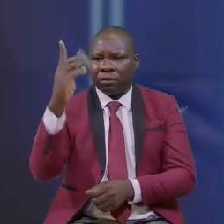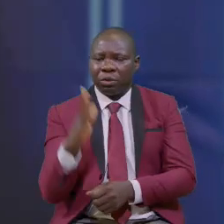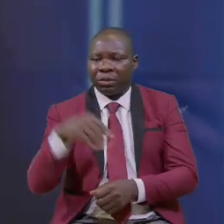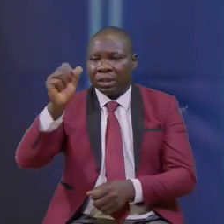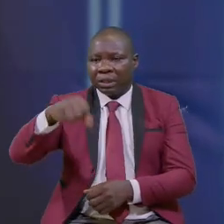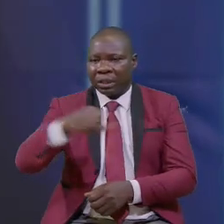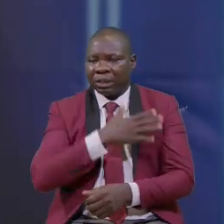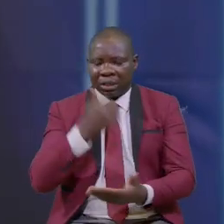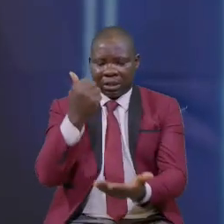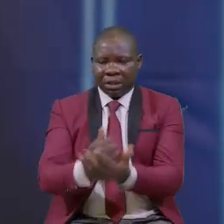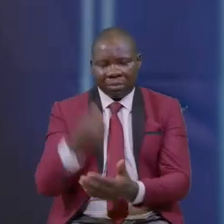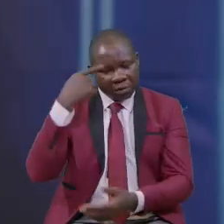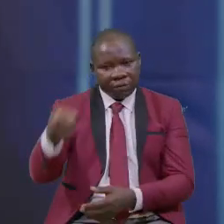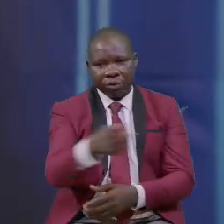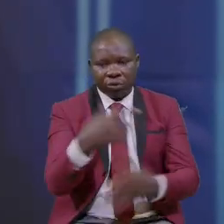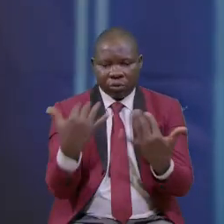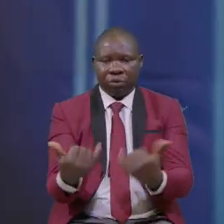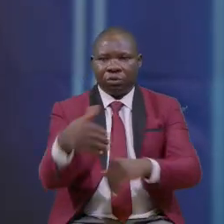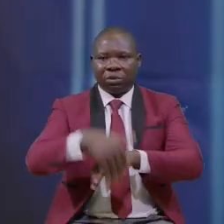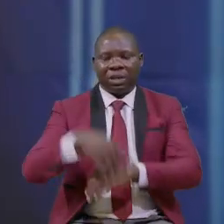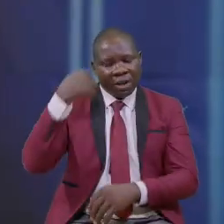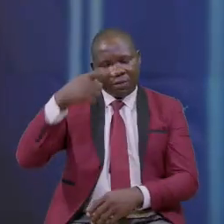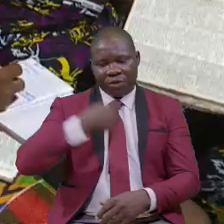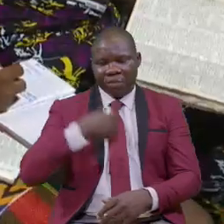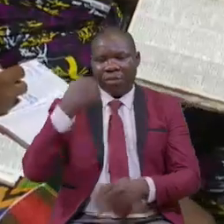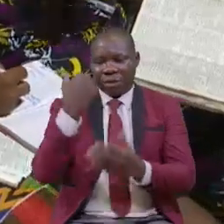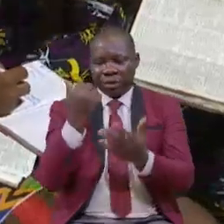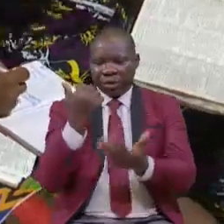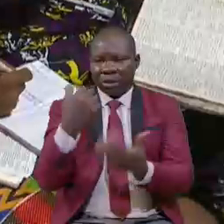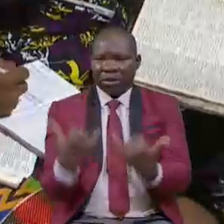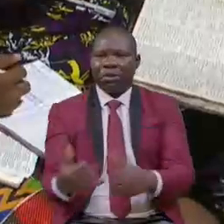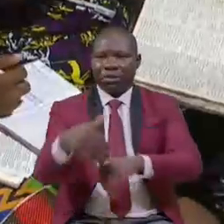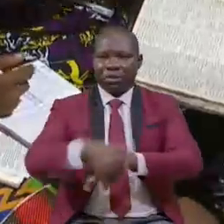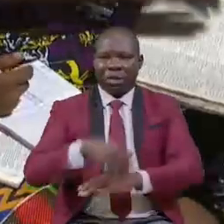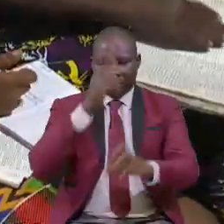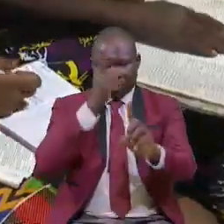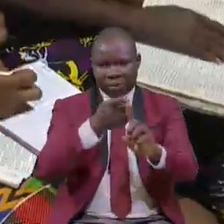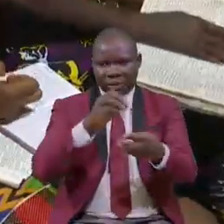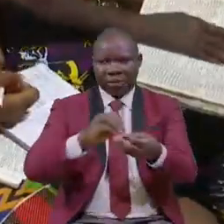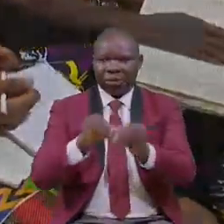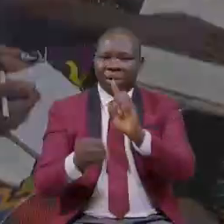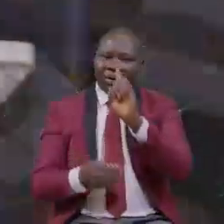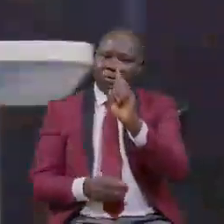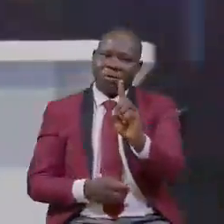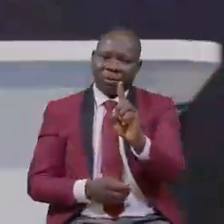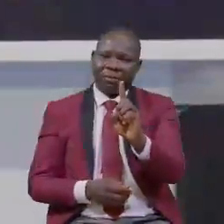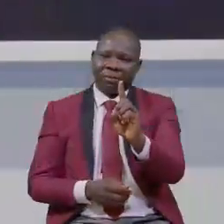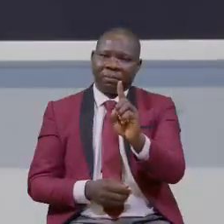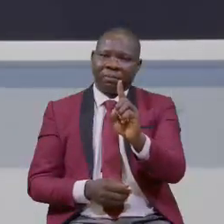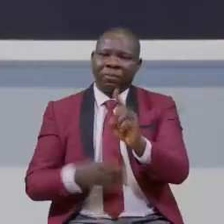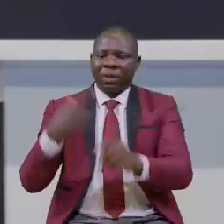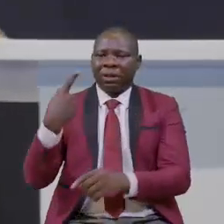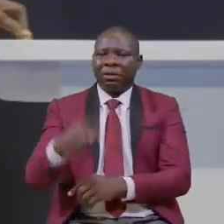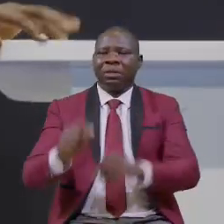you tonight. For me tonight. Look at number one then. Number one, the